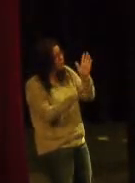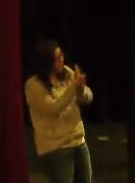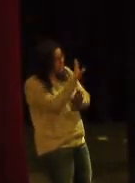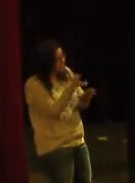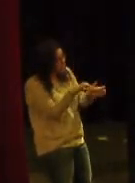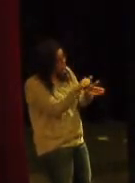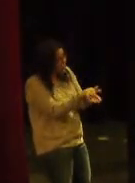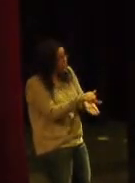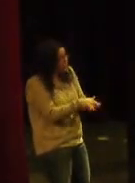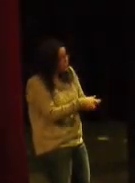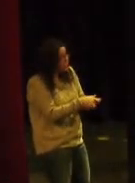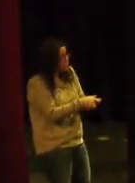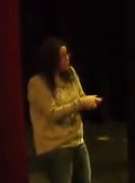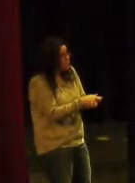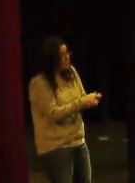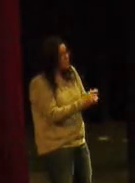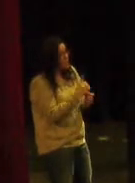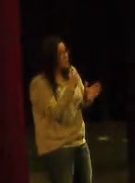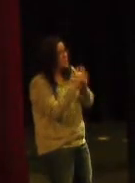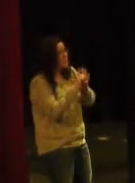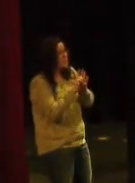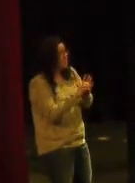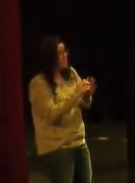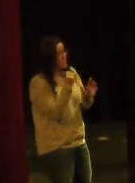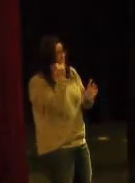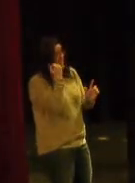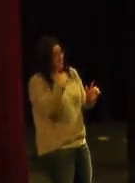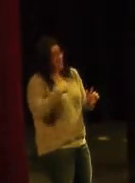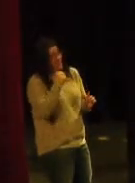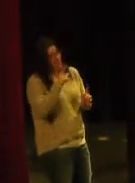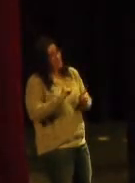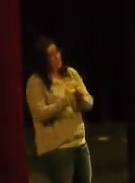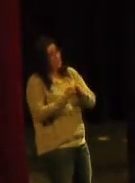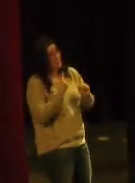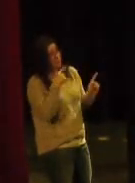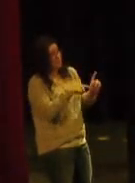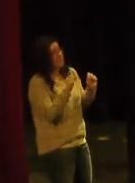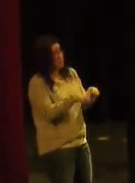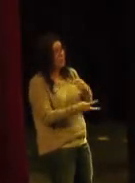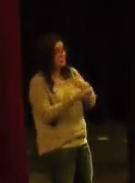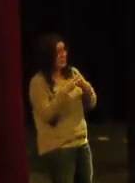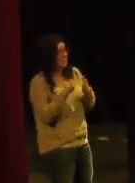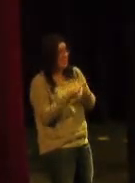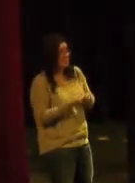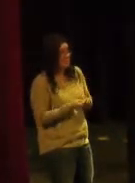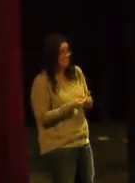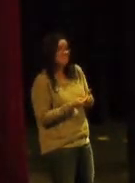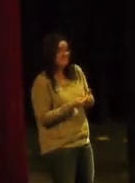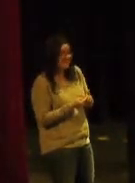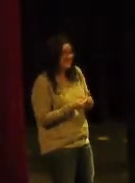do that. Okay? Like, for example, if you didn't have to translate for me, we could save a few bucks, right?